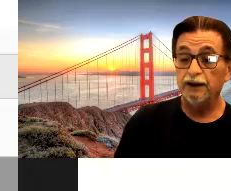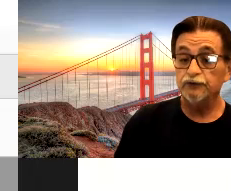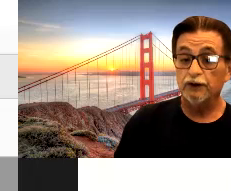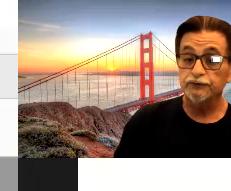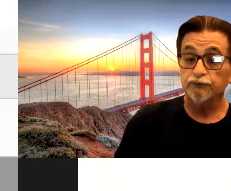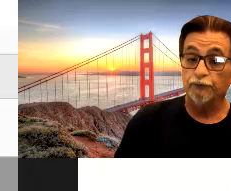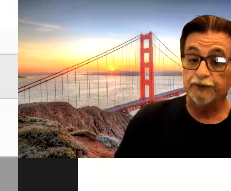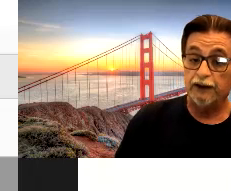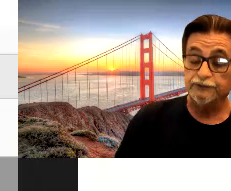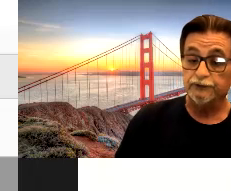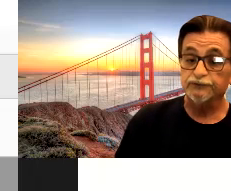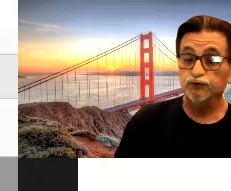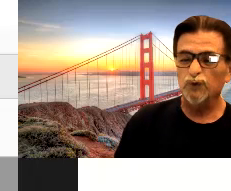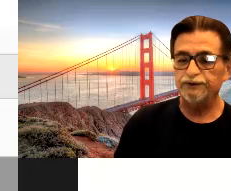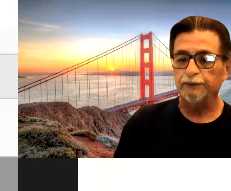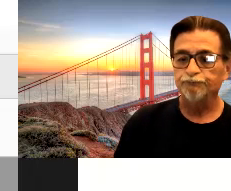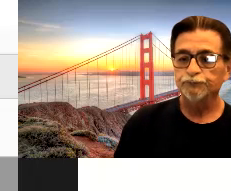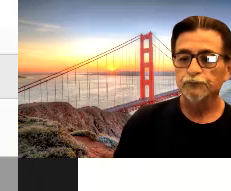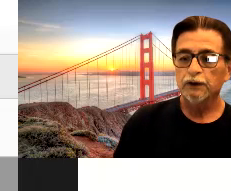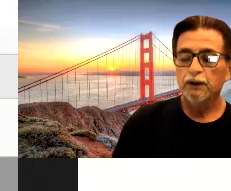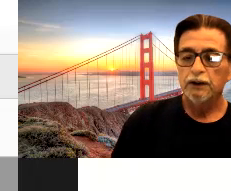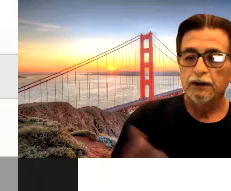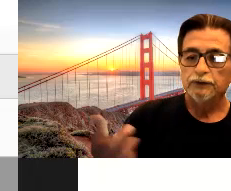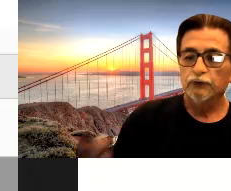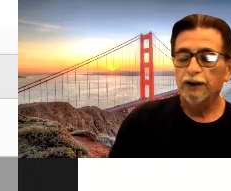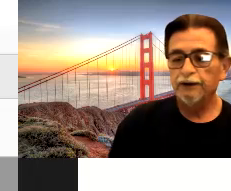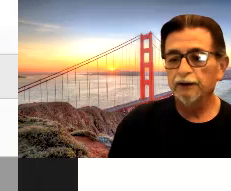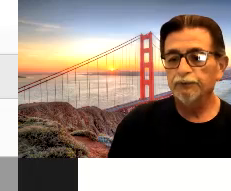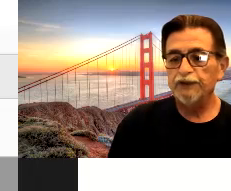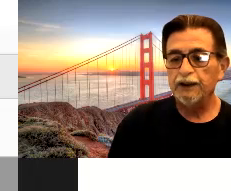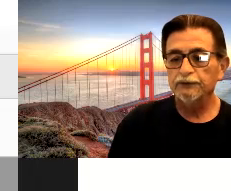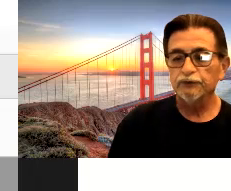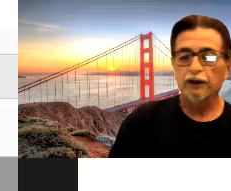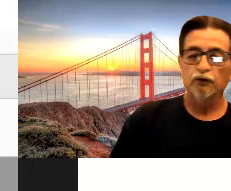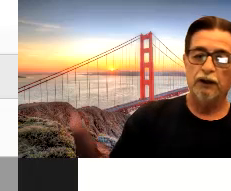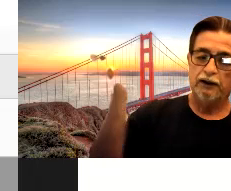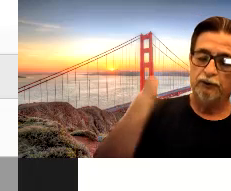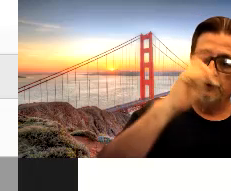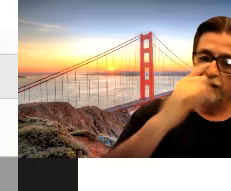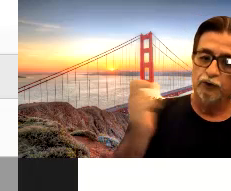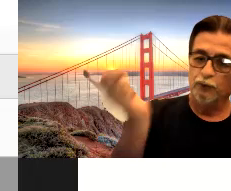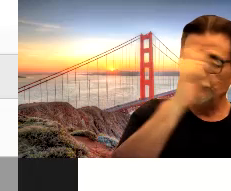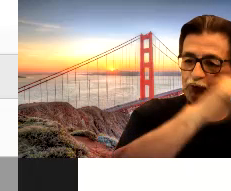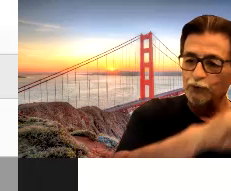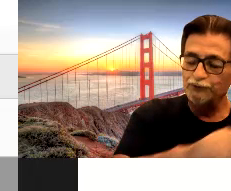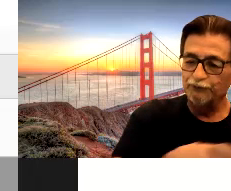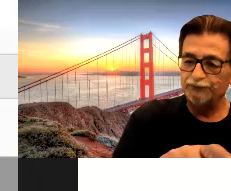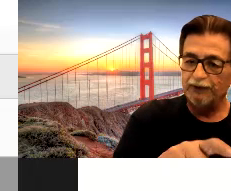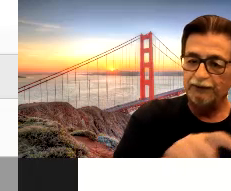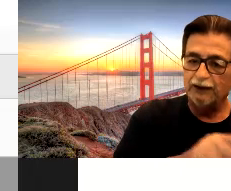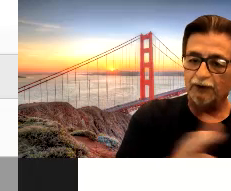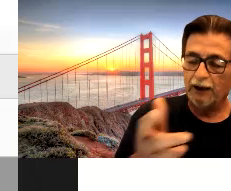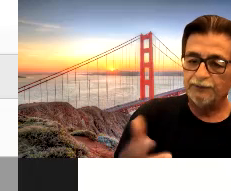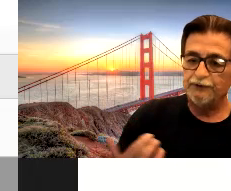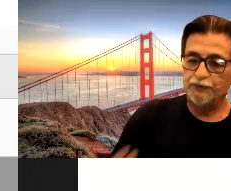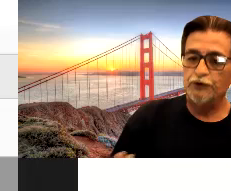10 electrons for the calcium's 20. So I ended up with neon, so I got to go around the horn, so to